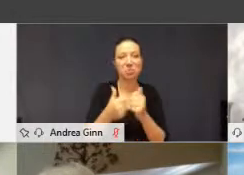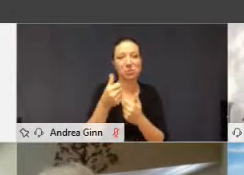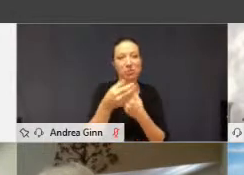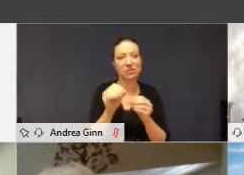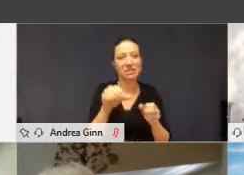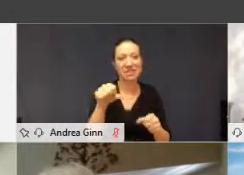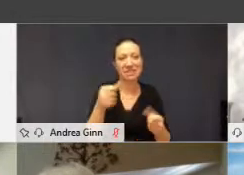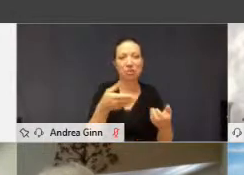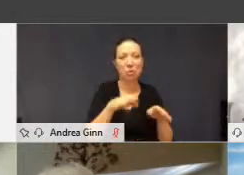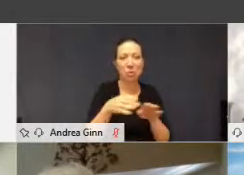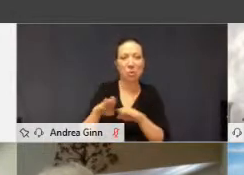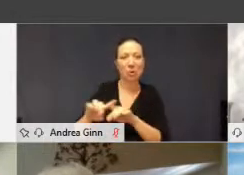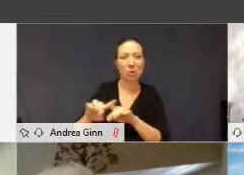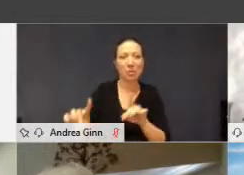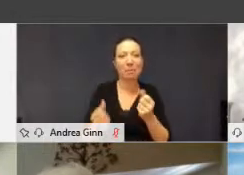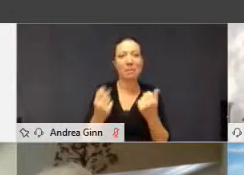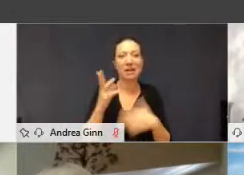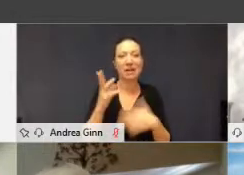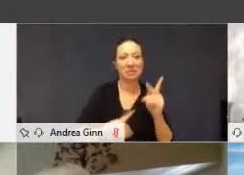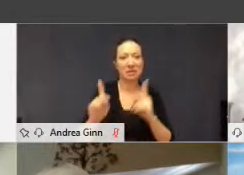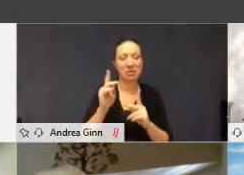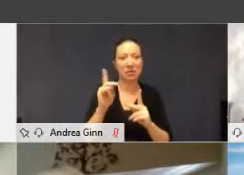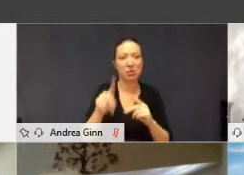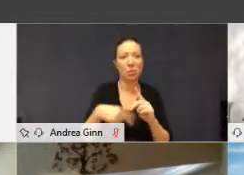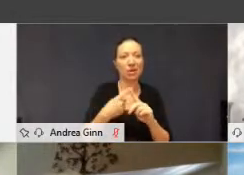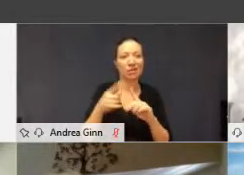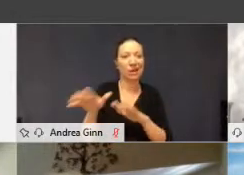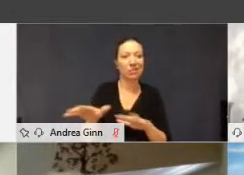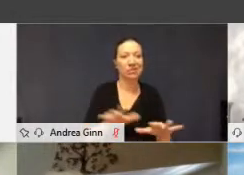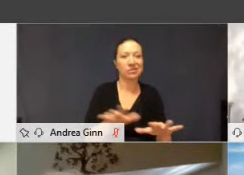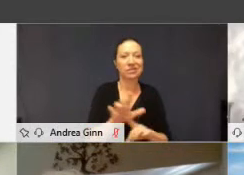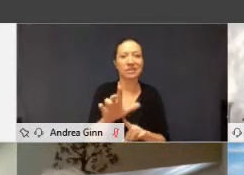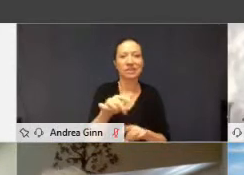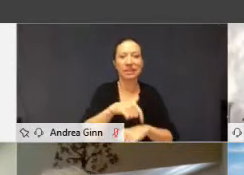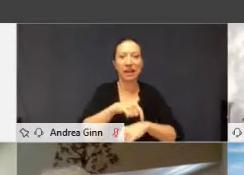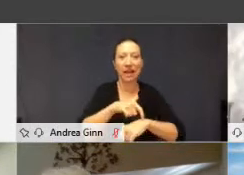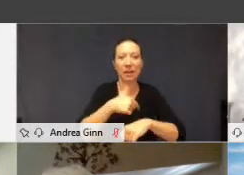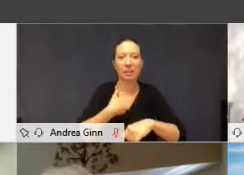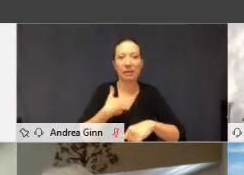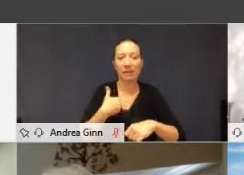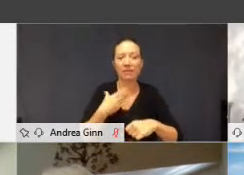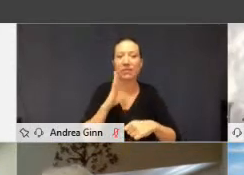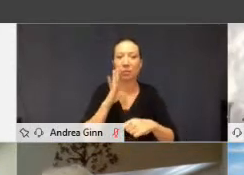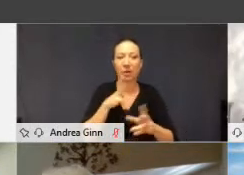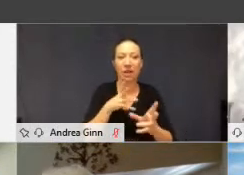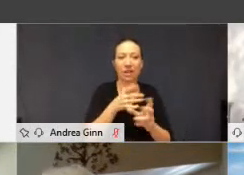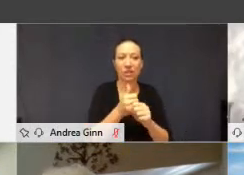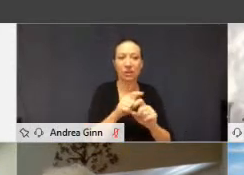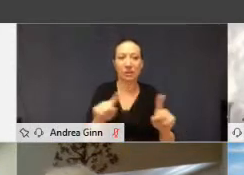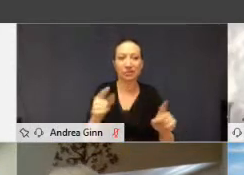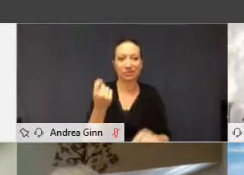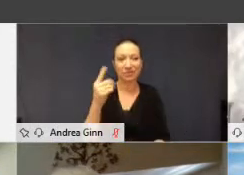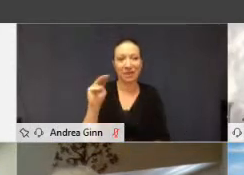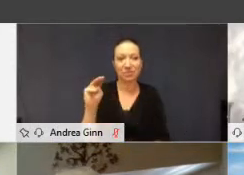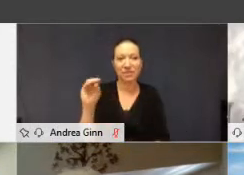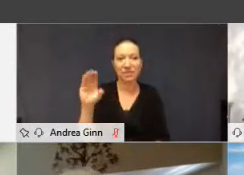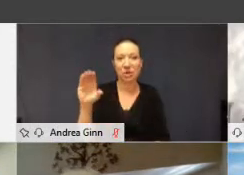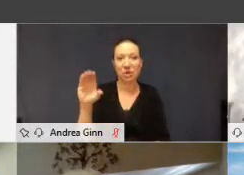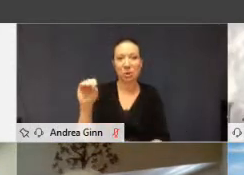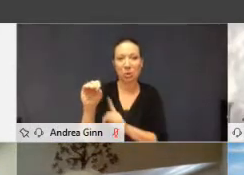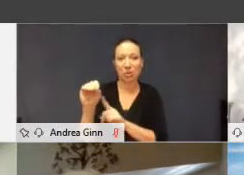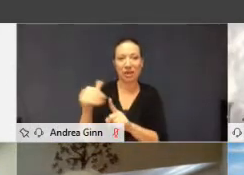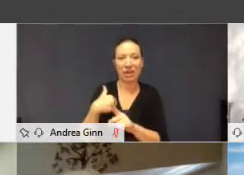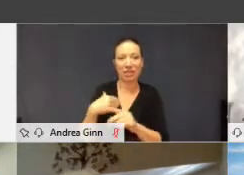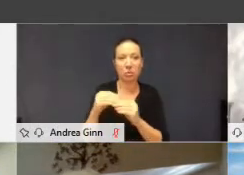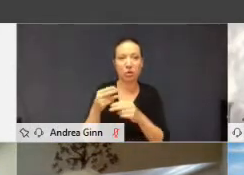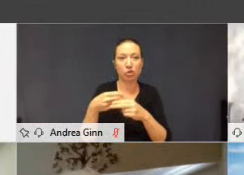do their best to catch up during the downtime. But MCOs, as Nicole said, have a shorter time frame to pay the claims. I